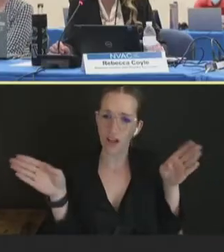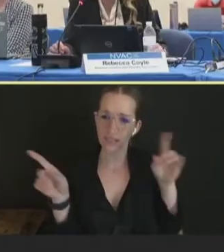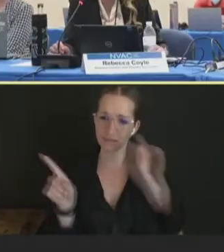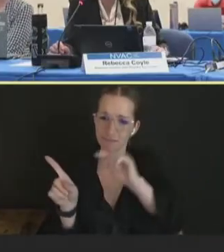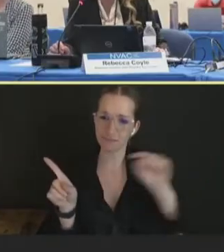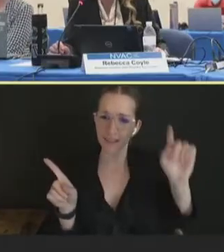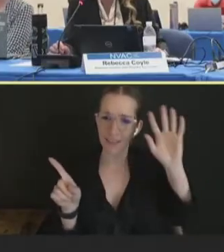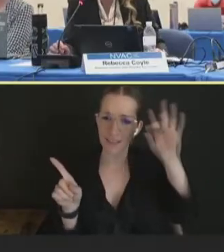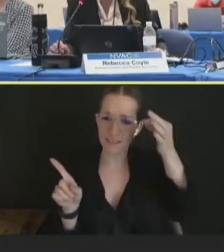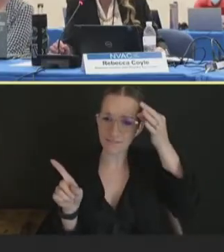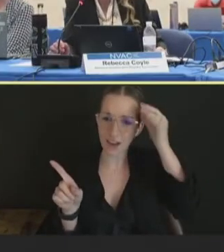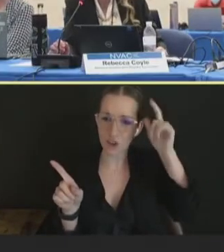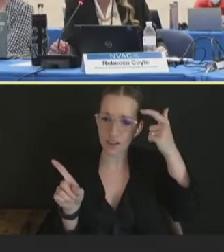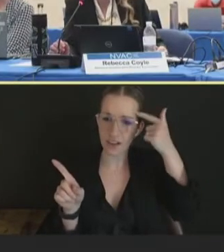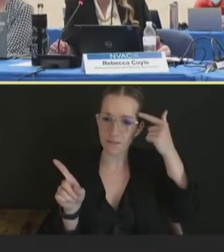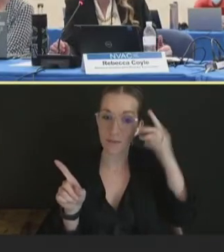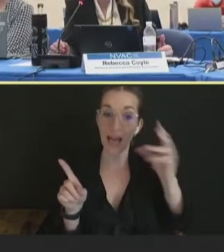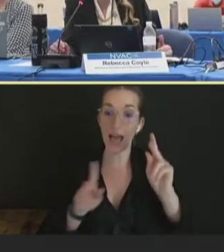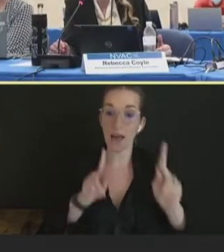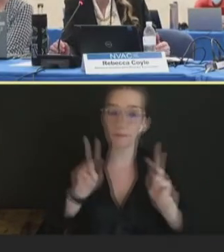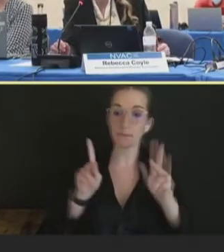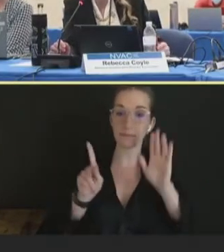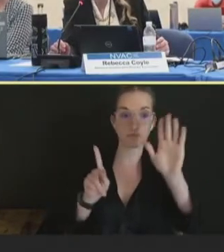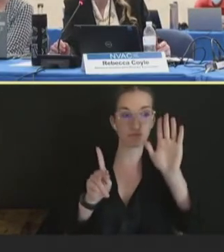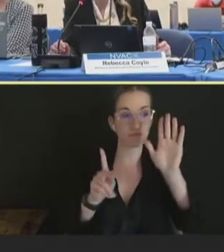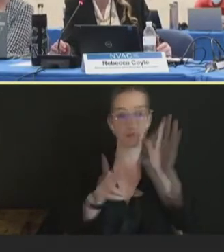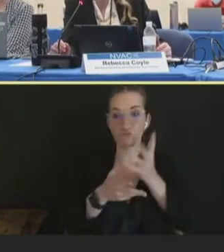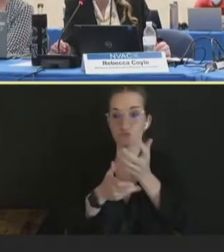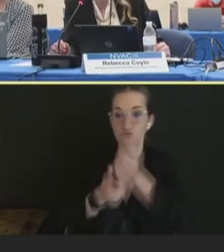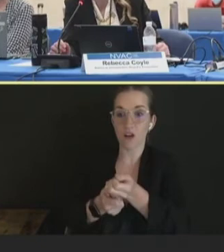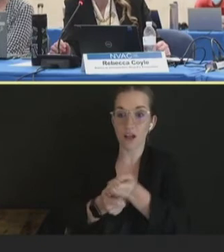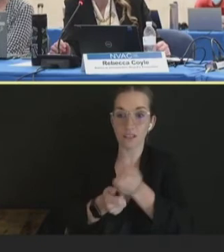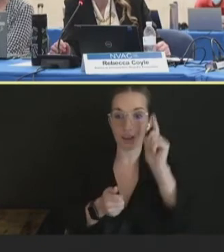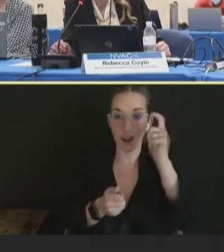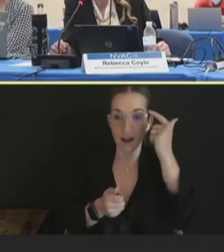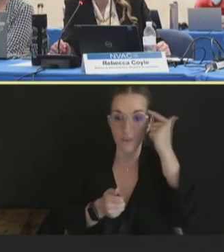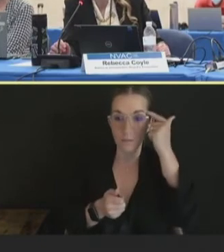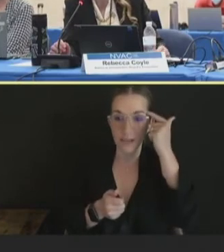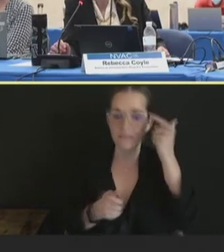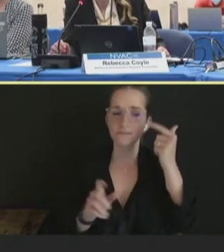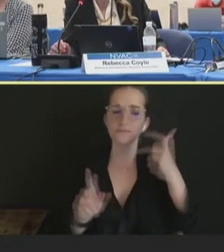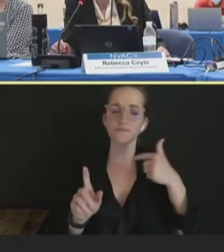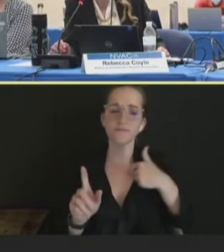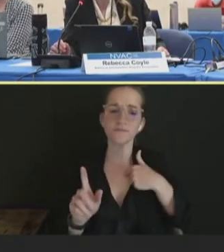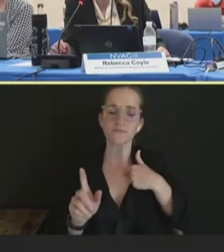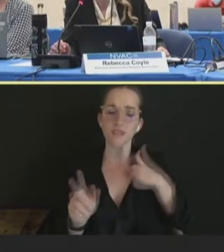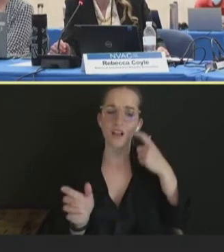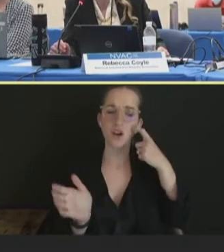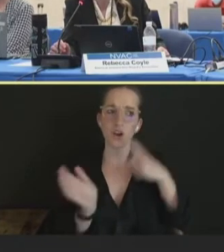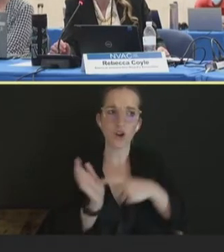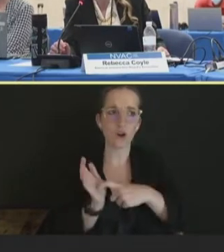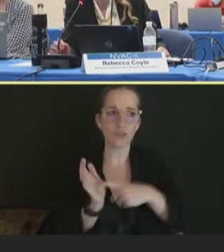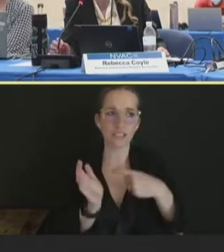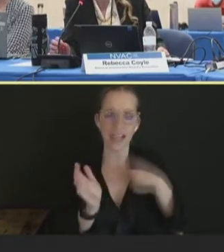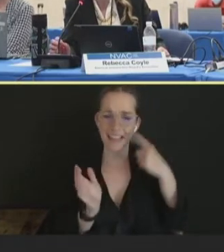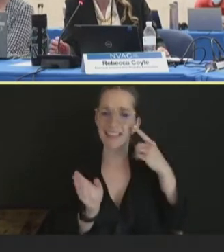trust in government. I think one thing that I noticed, I think it was primarily